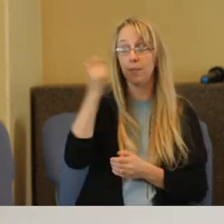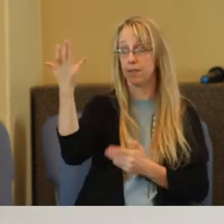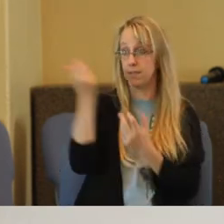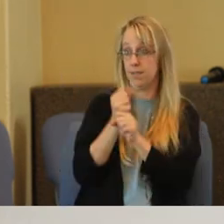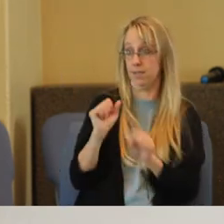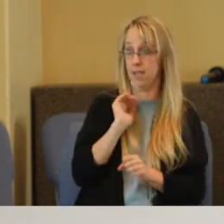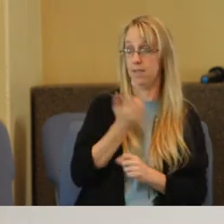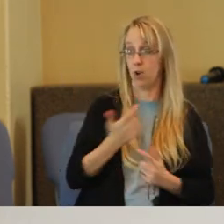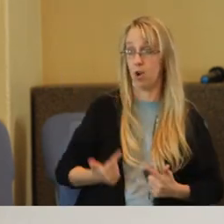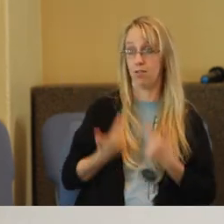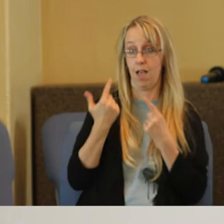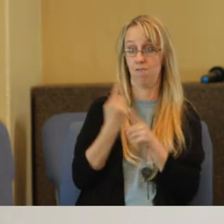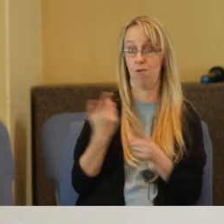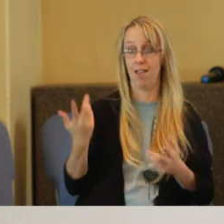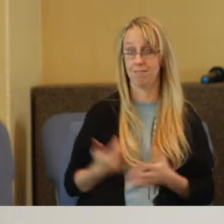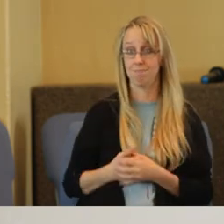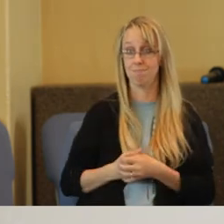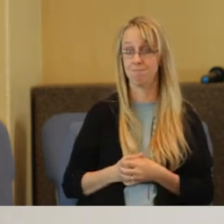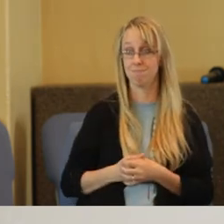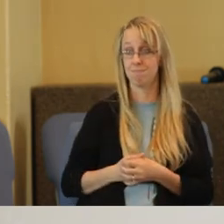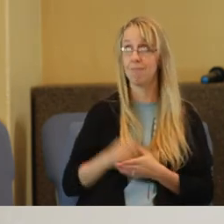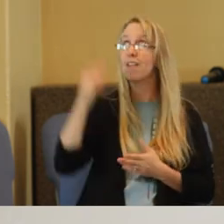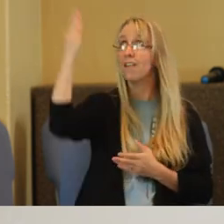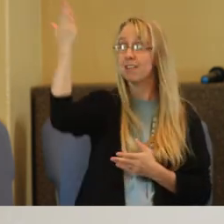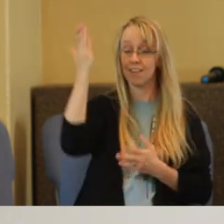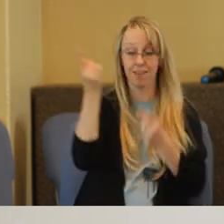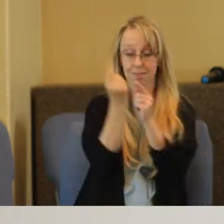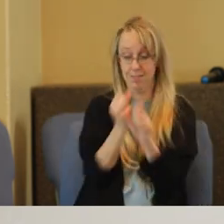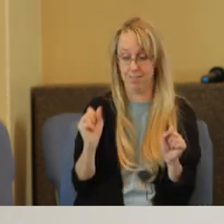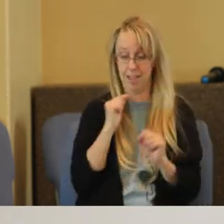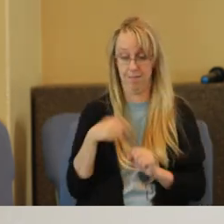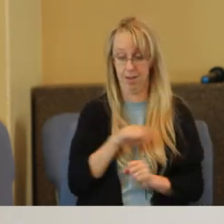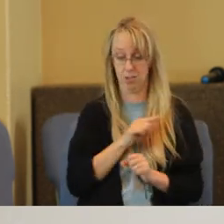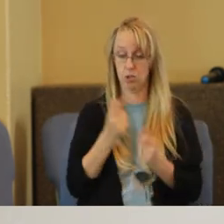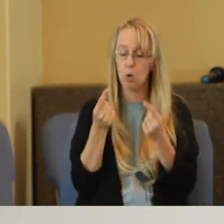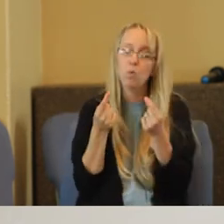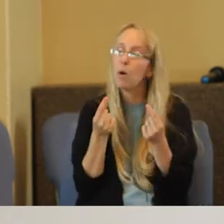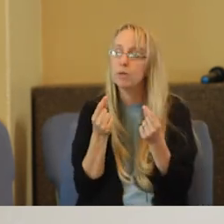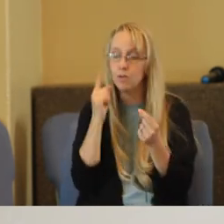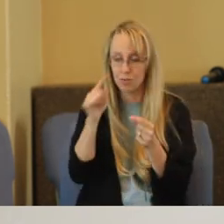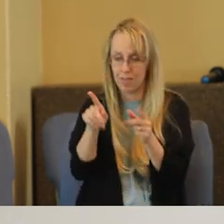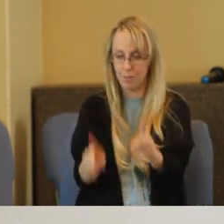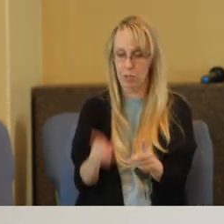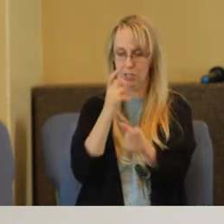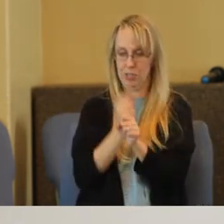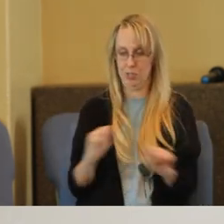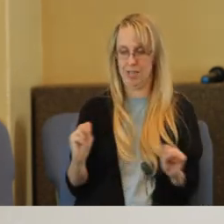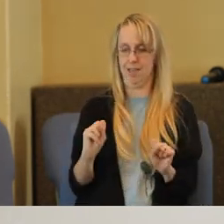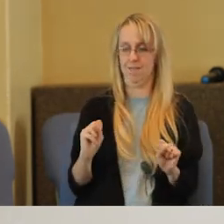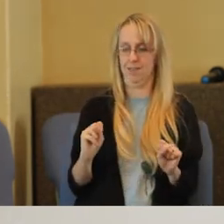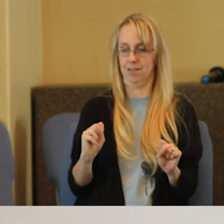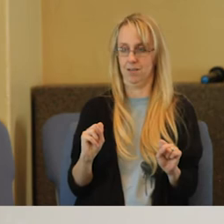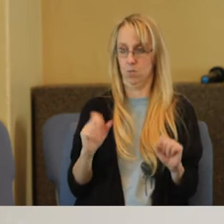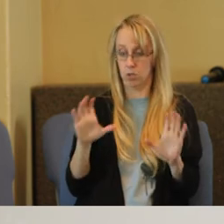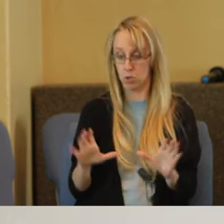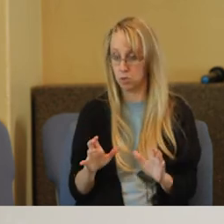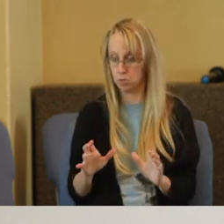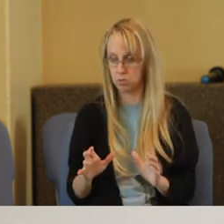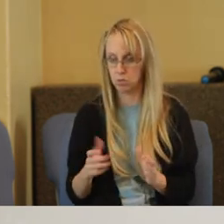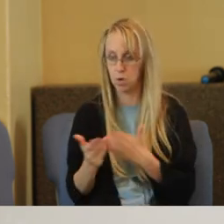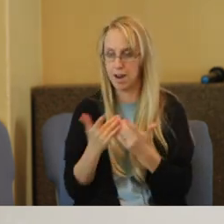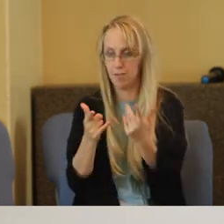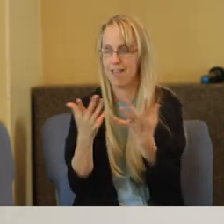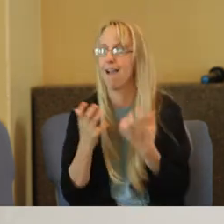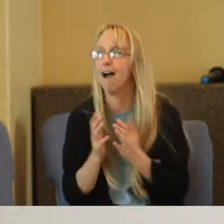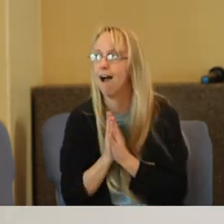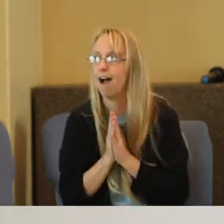right? He has saved our life, and what would we do for a person that saved our life? We'll do anything they ask. He is my Lord.